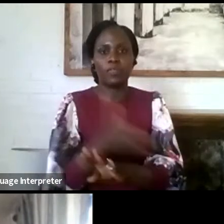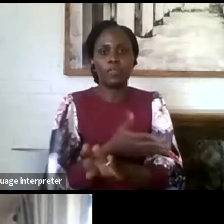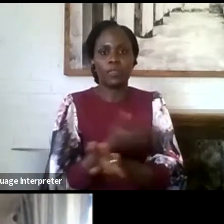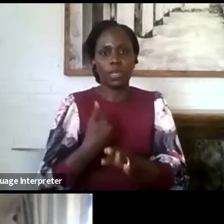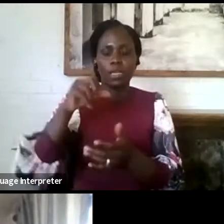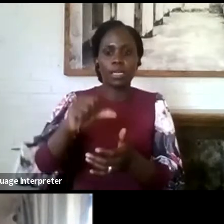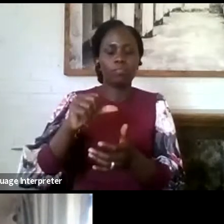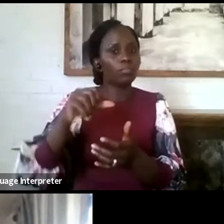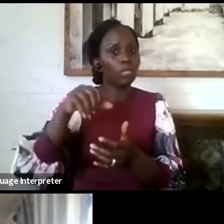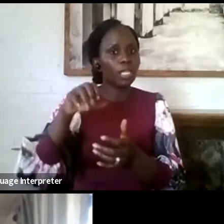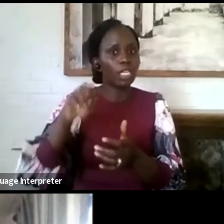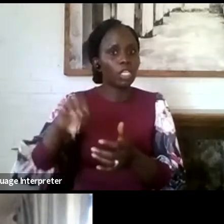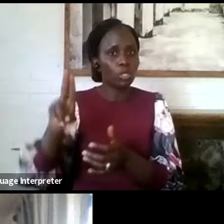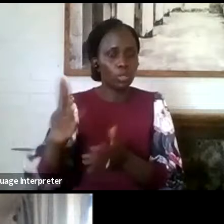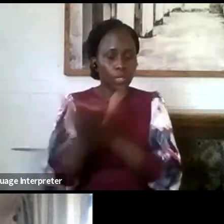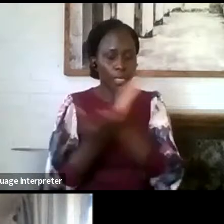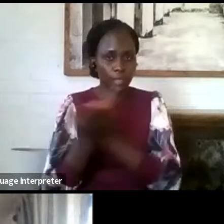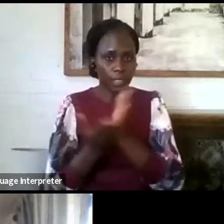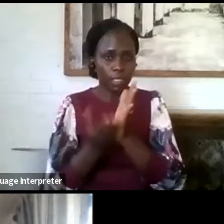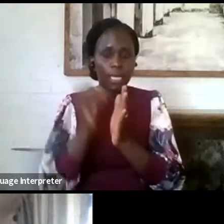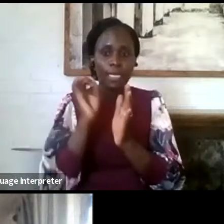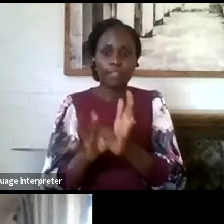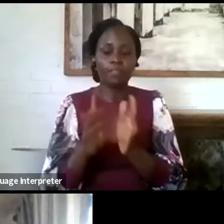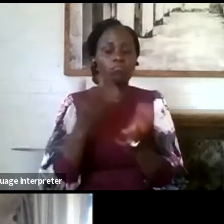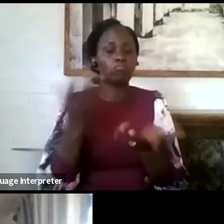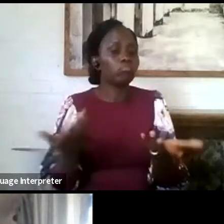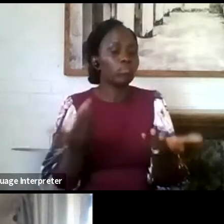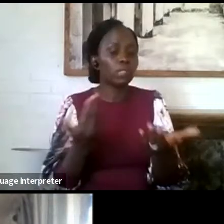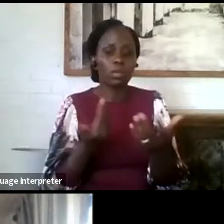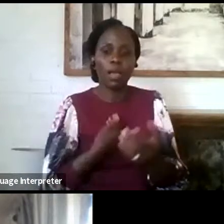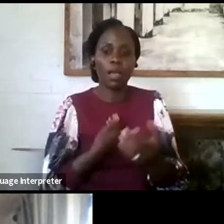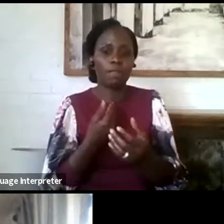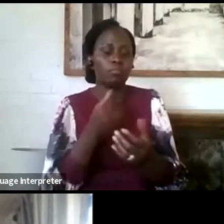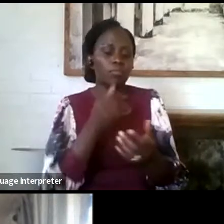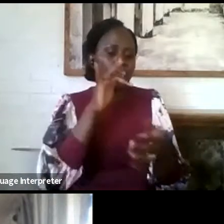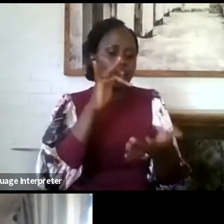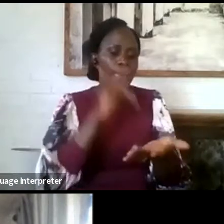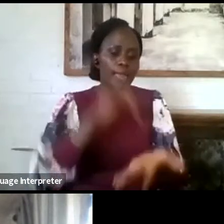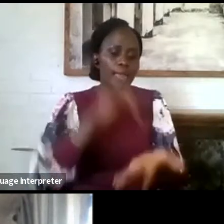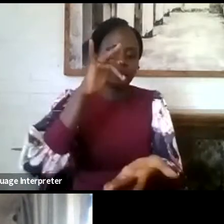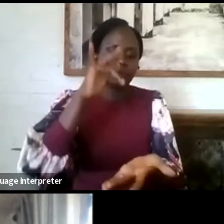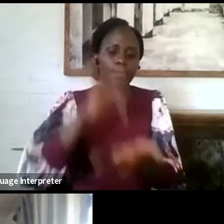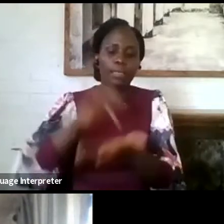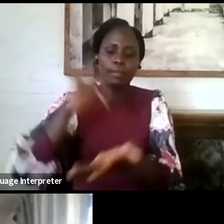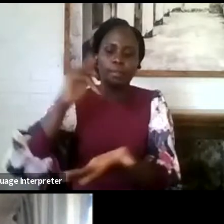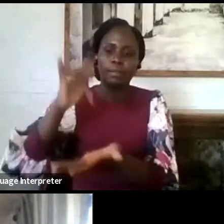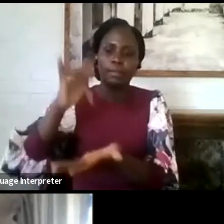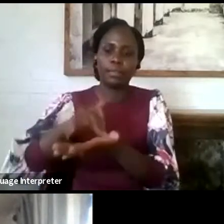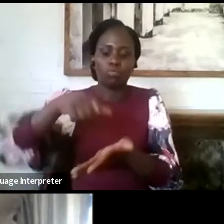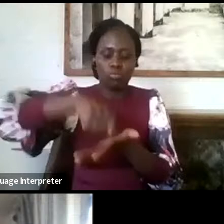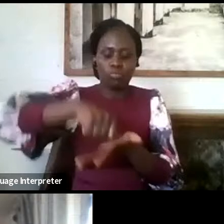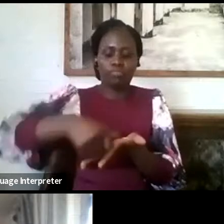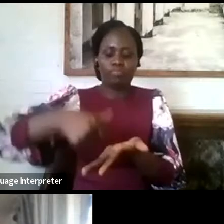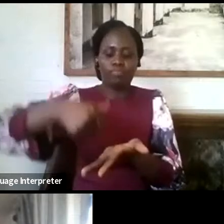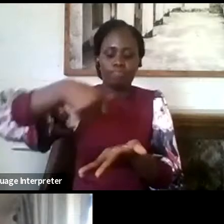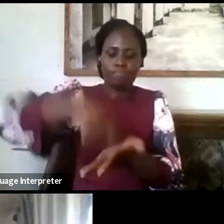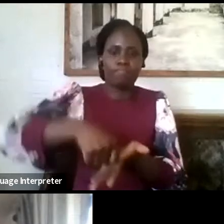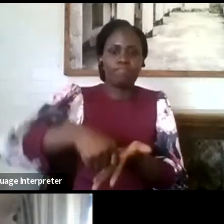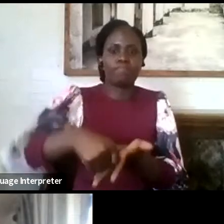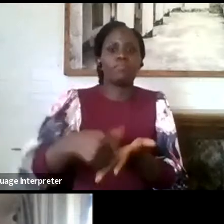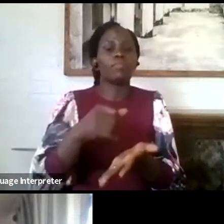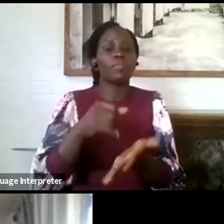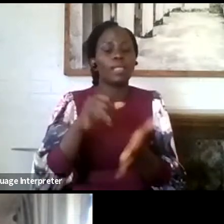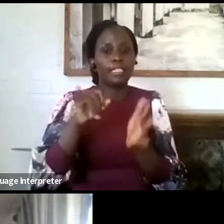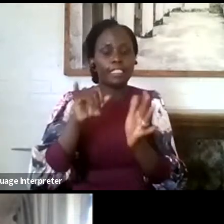don't have a tax identification number, which is a form of like functional digital ID. And